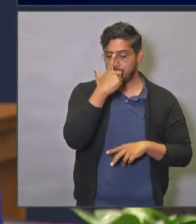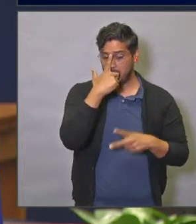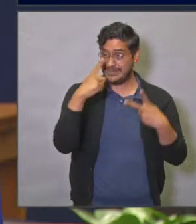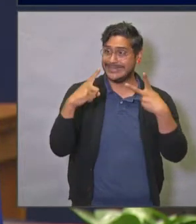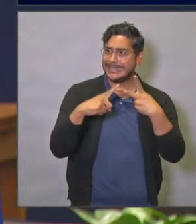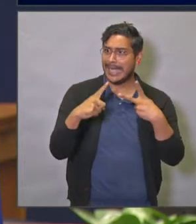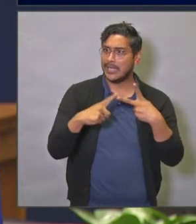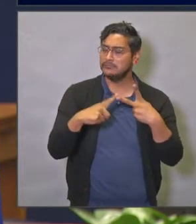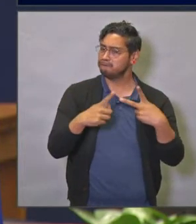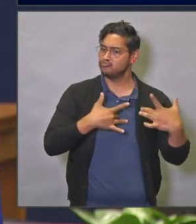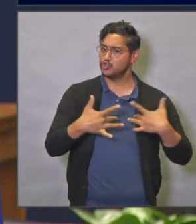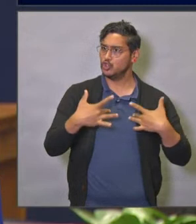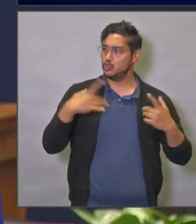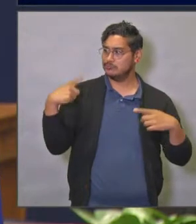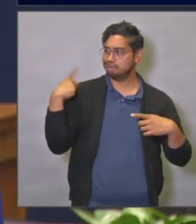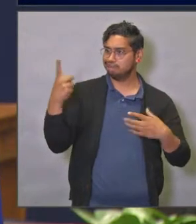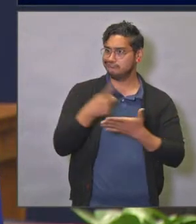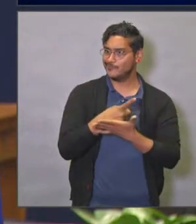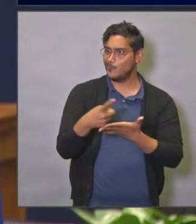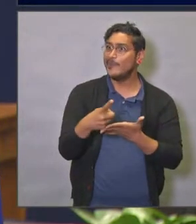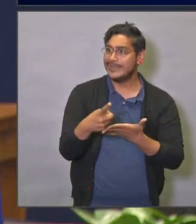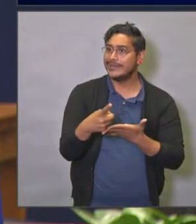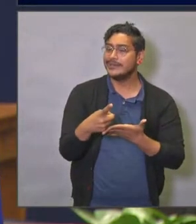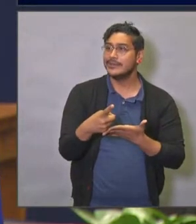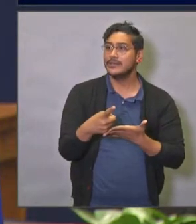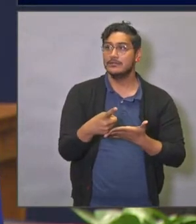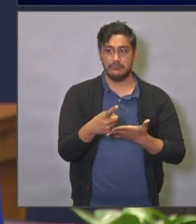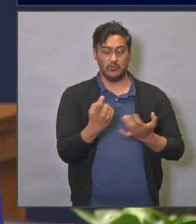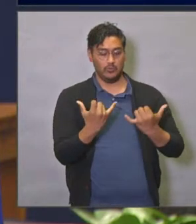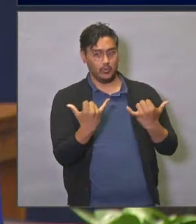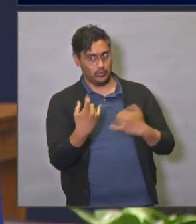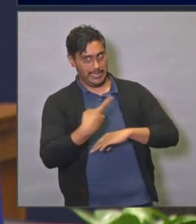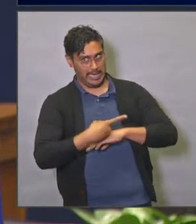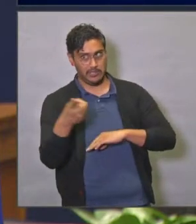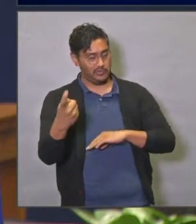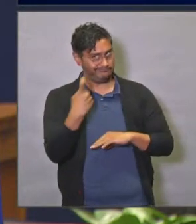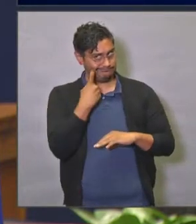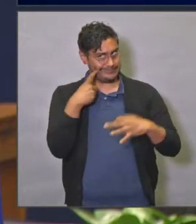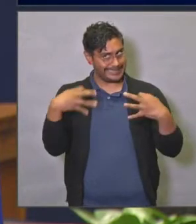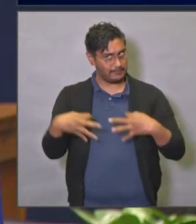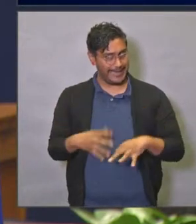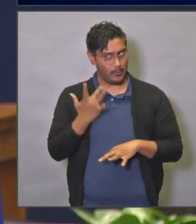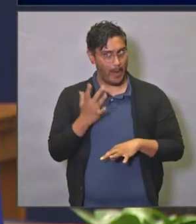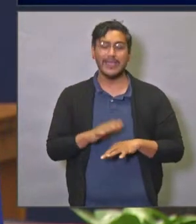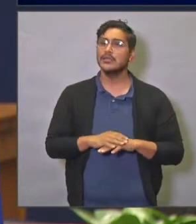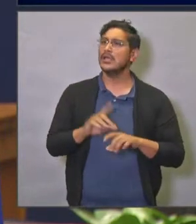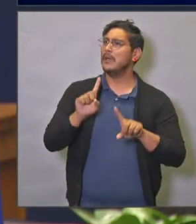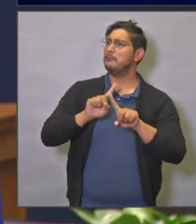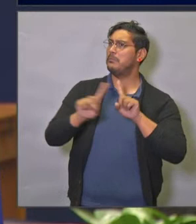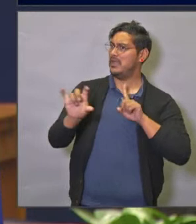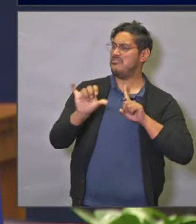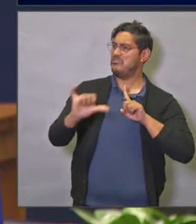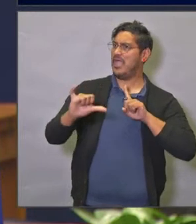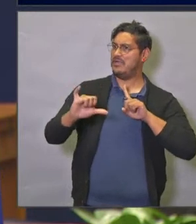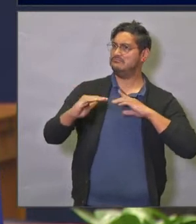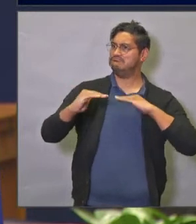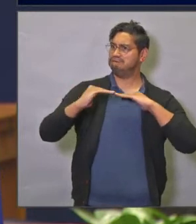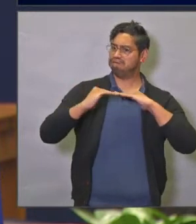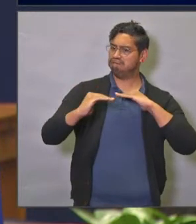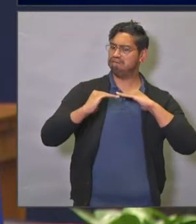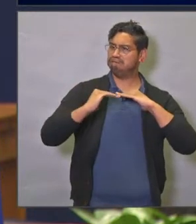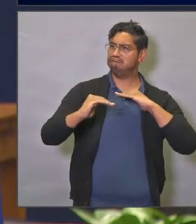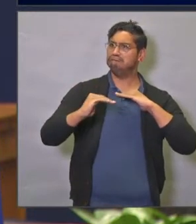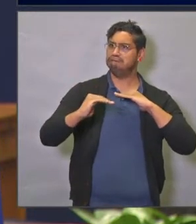concerned that over the past week, the number of cases, apart from today, and you already explained why, has stayed stubbornly at